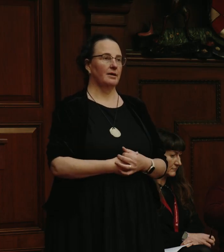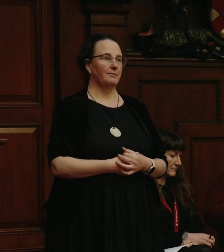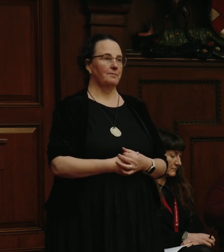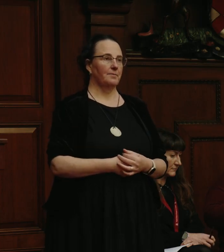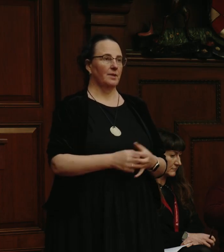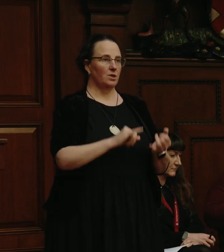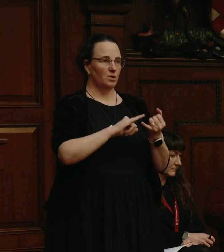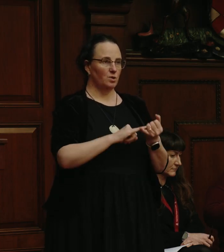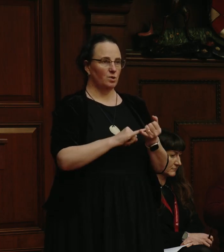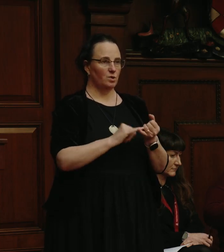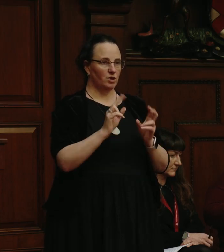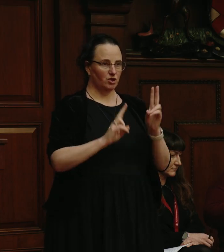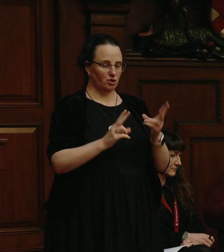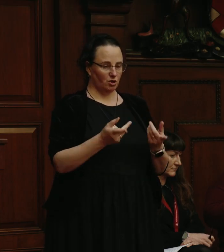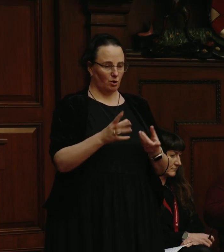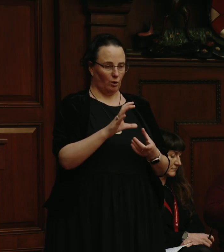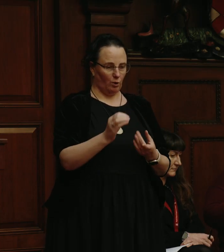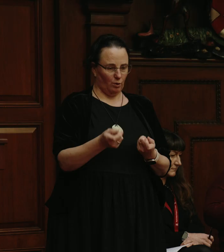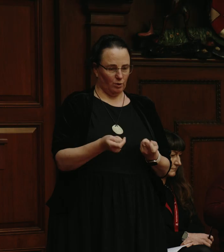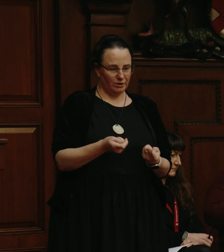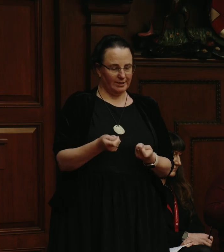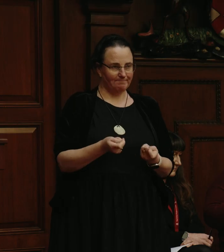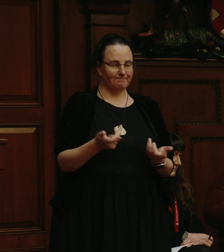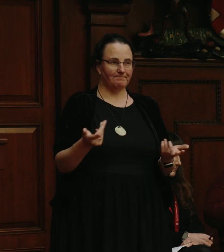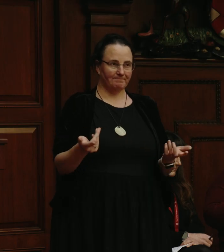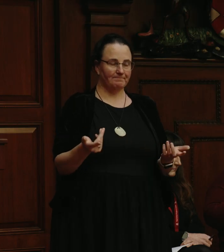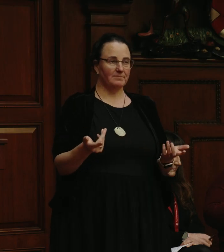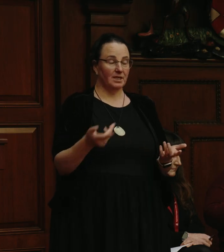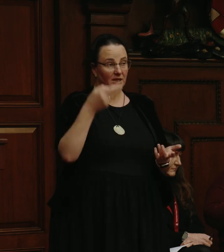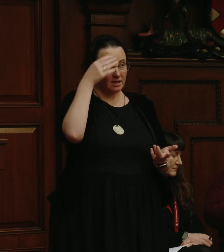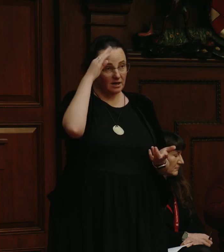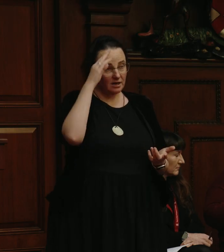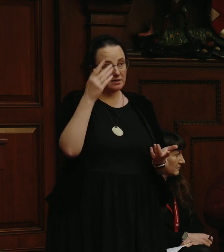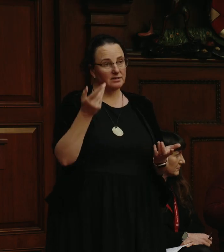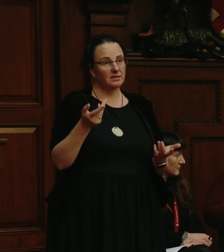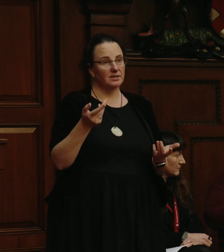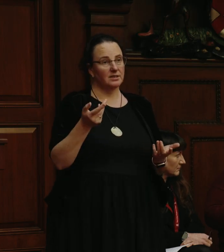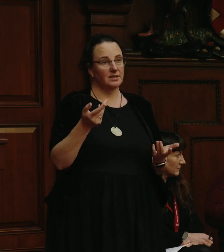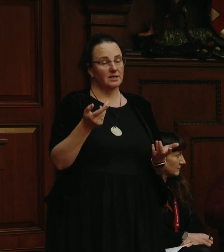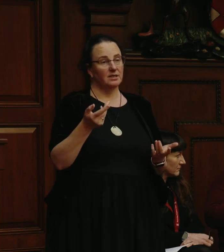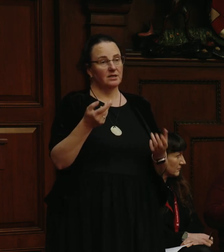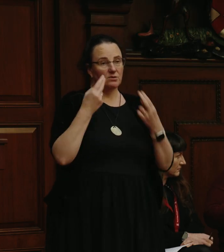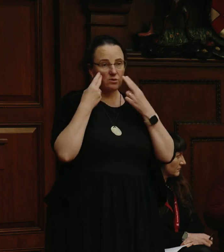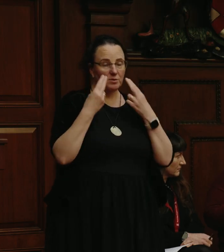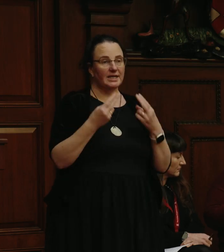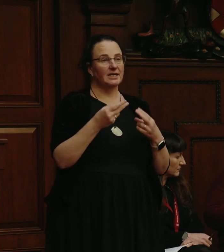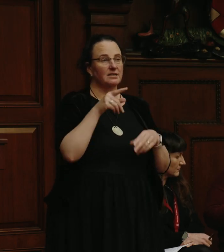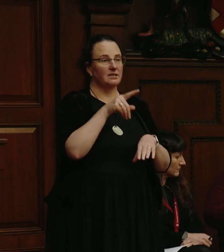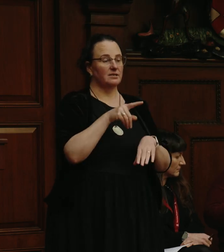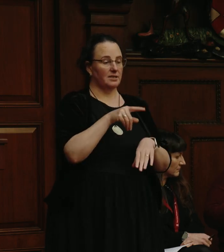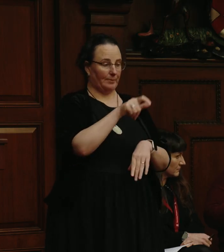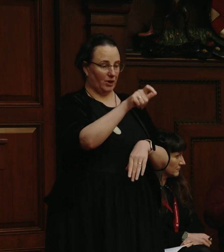Who should coordinate? Well, in Ireland, it generally is the patient's GP, because they're the primary